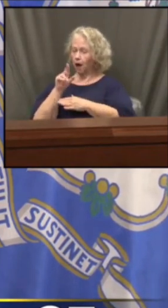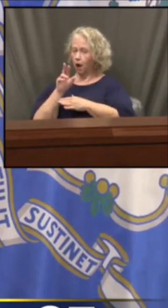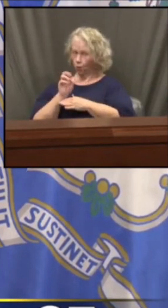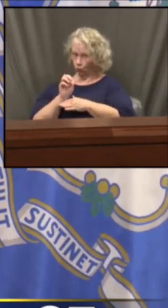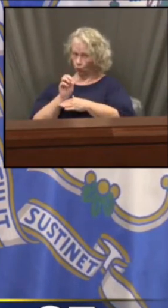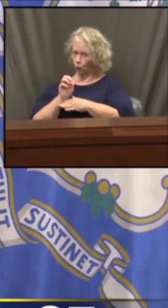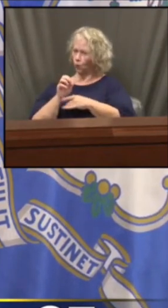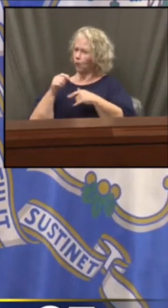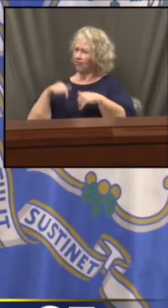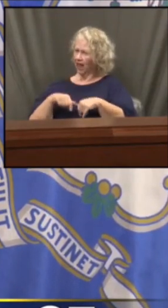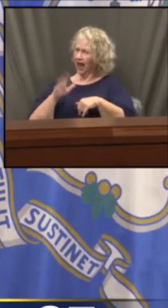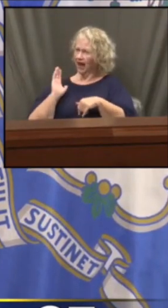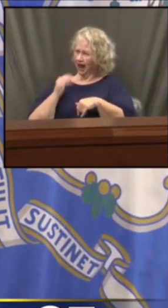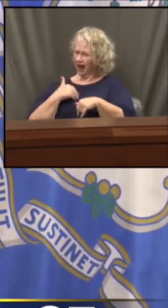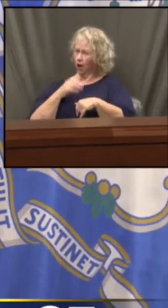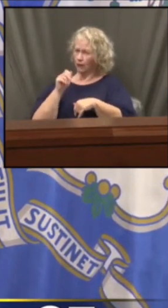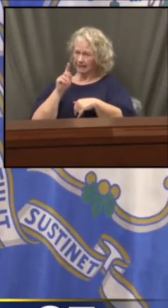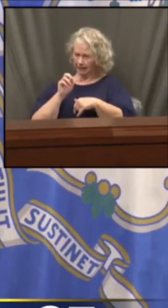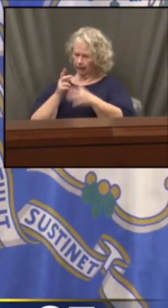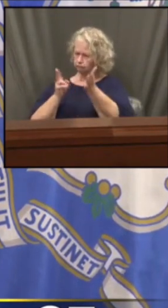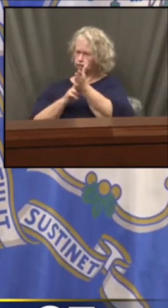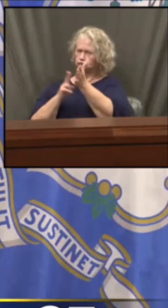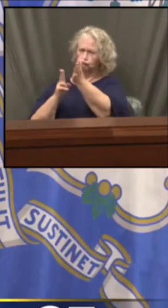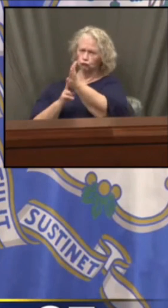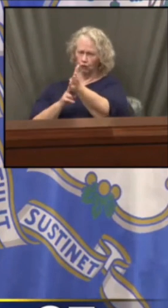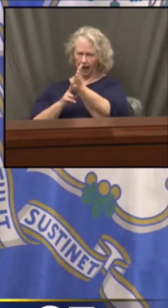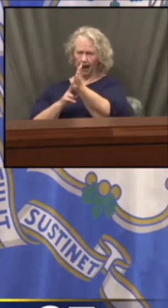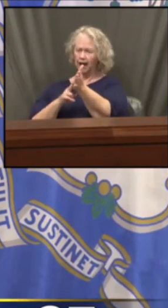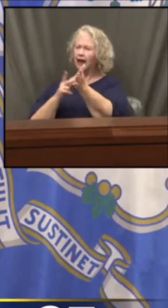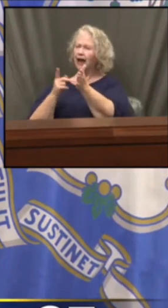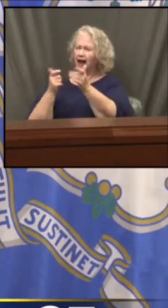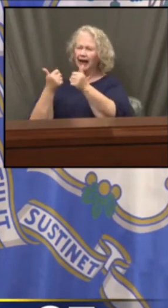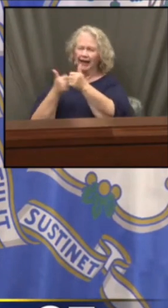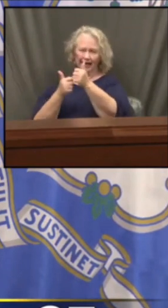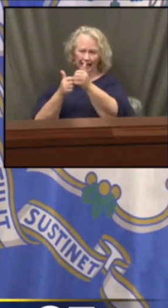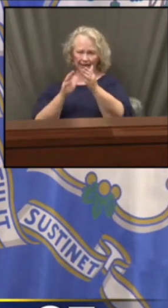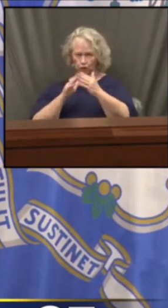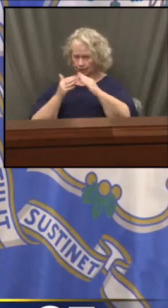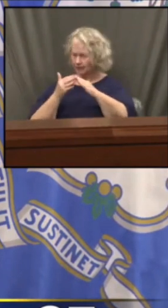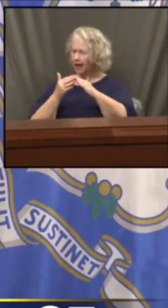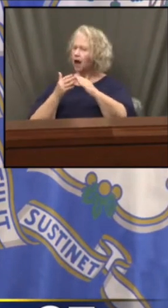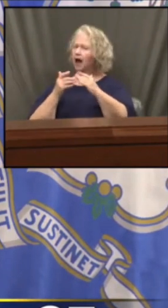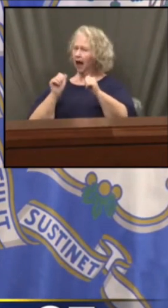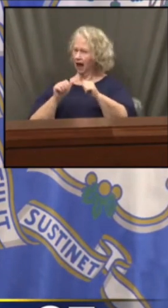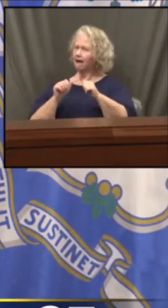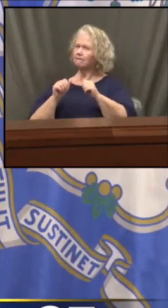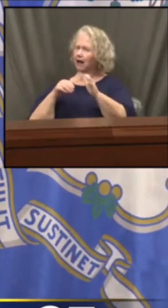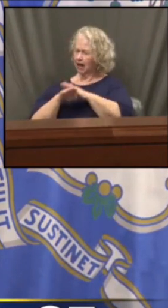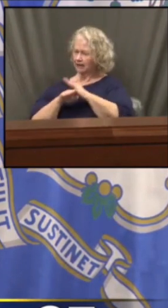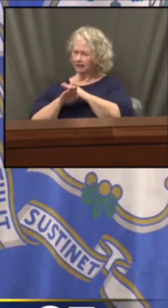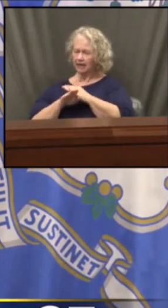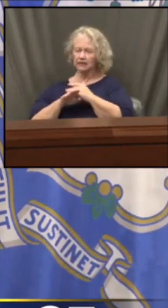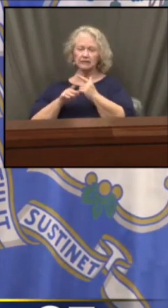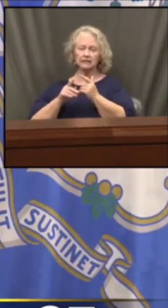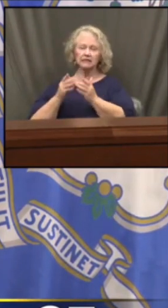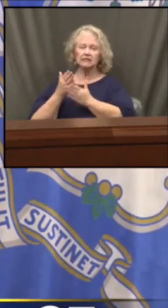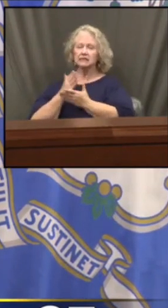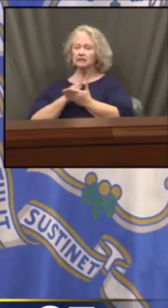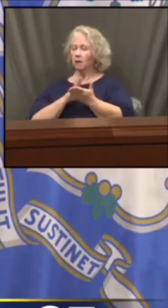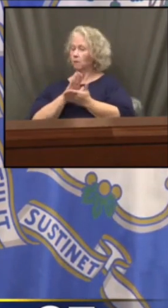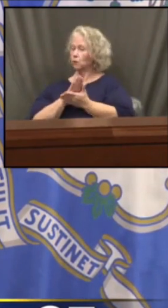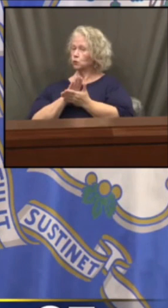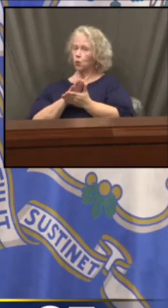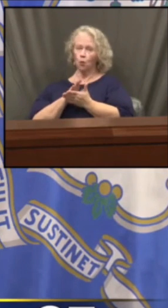made available to municipalities. As Charlene, and they're broken down by grade. Charlene has said some schools are also